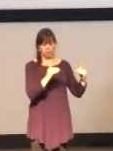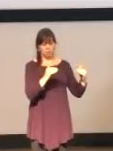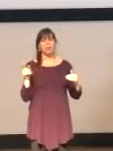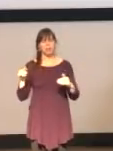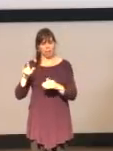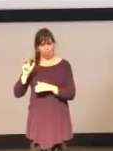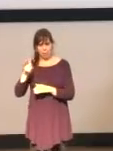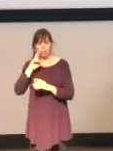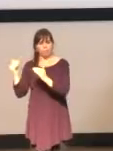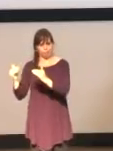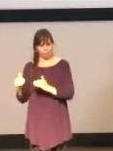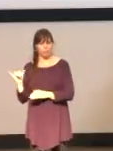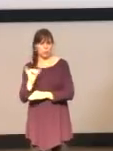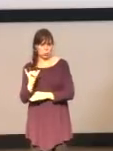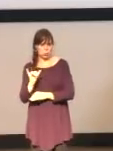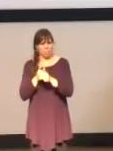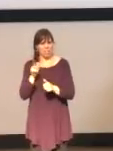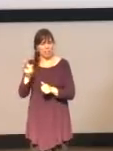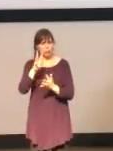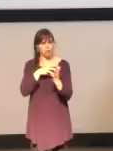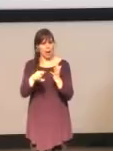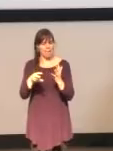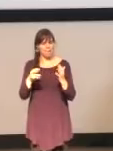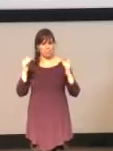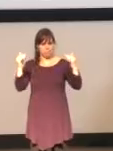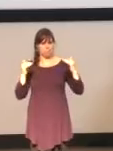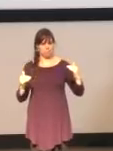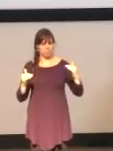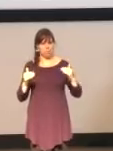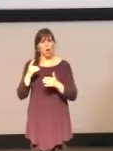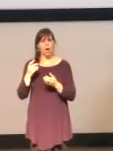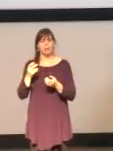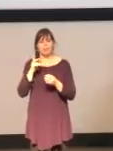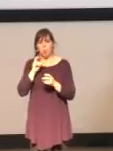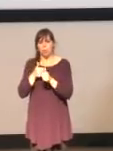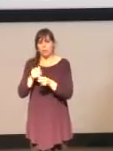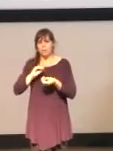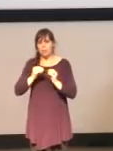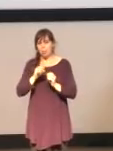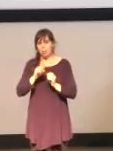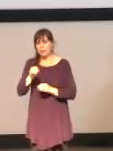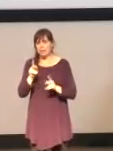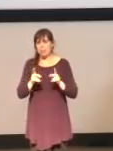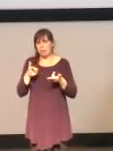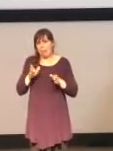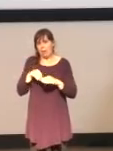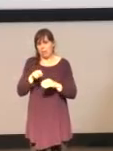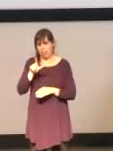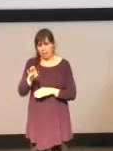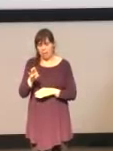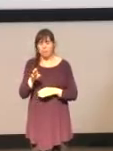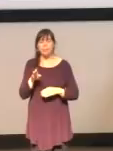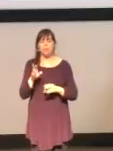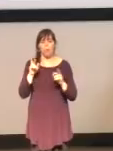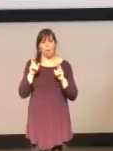up backtracking according to this graph with regards to what is the percent occupancy we'll have in the laboratories. Hopefully,